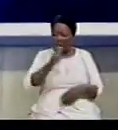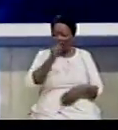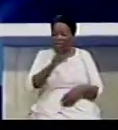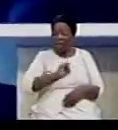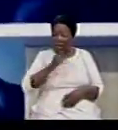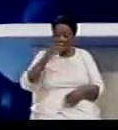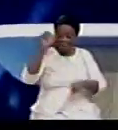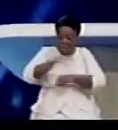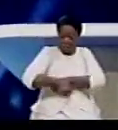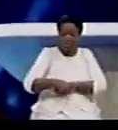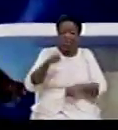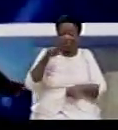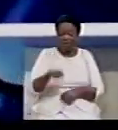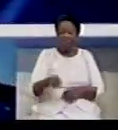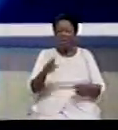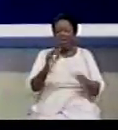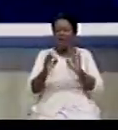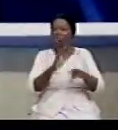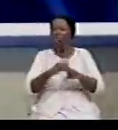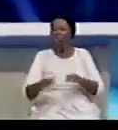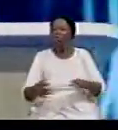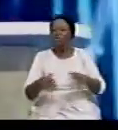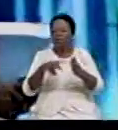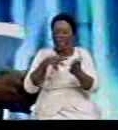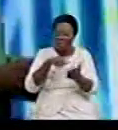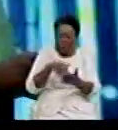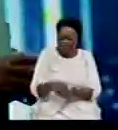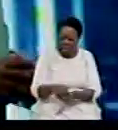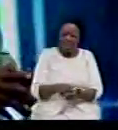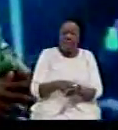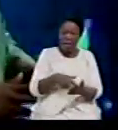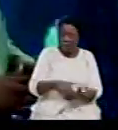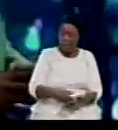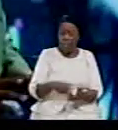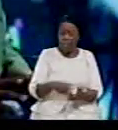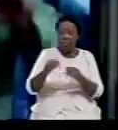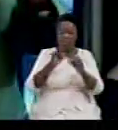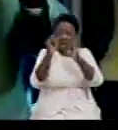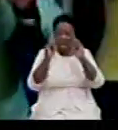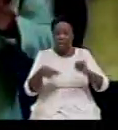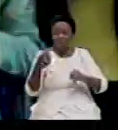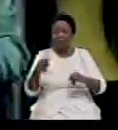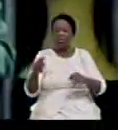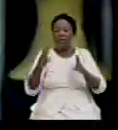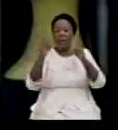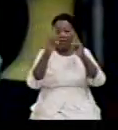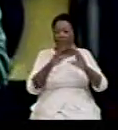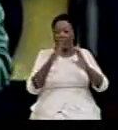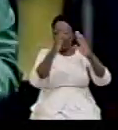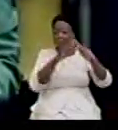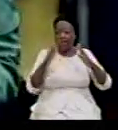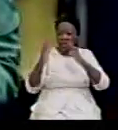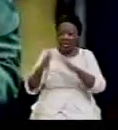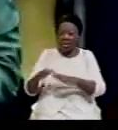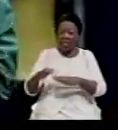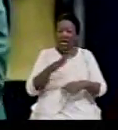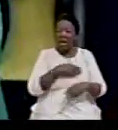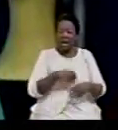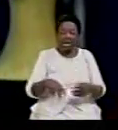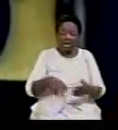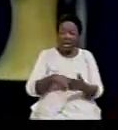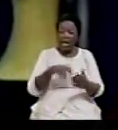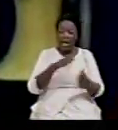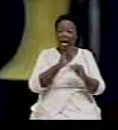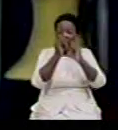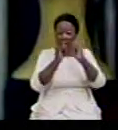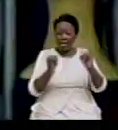If you don't bow to the idol of the village, and the idol of the gang, and